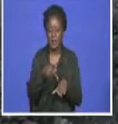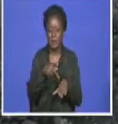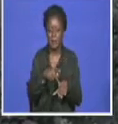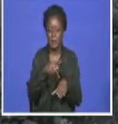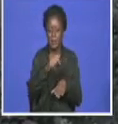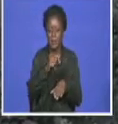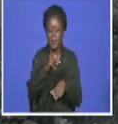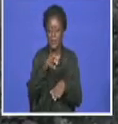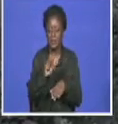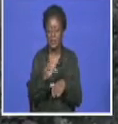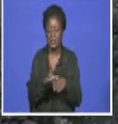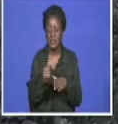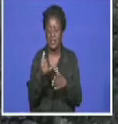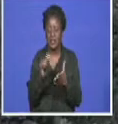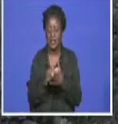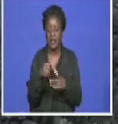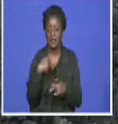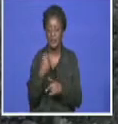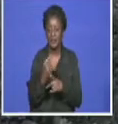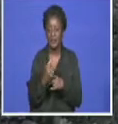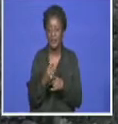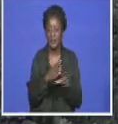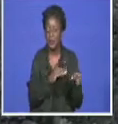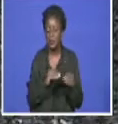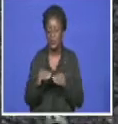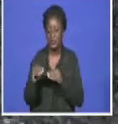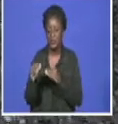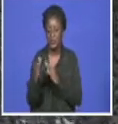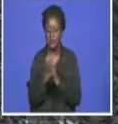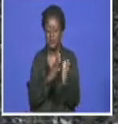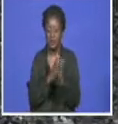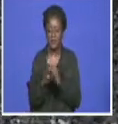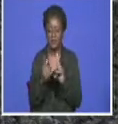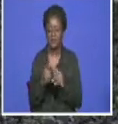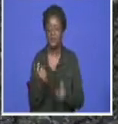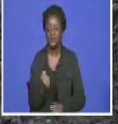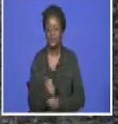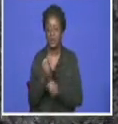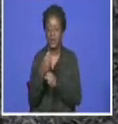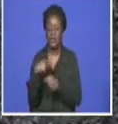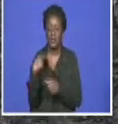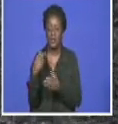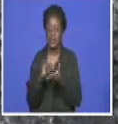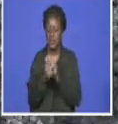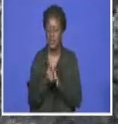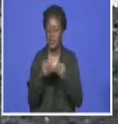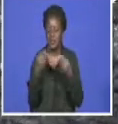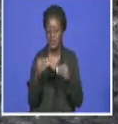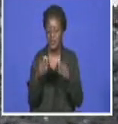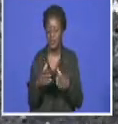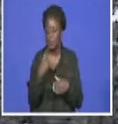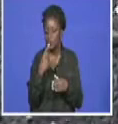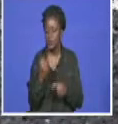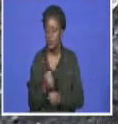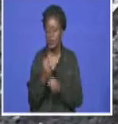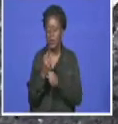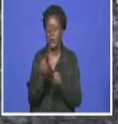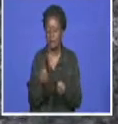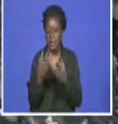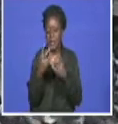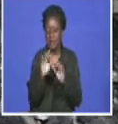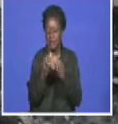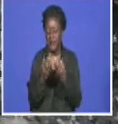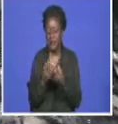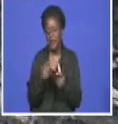of traffic to support these vendors who support many families over the years. And then we had the